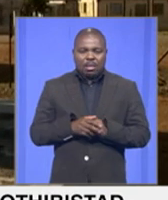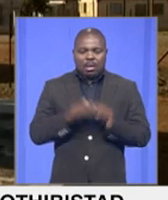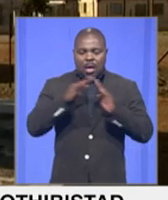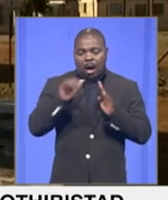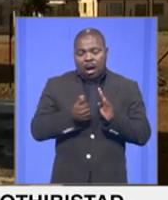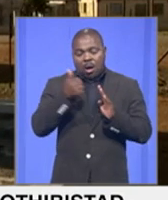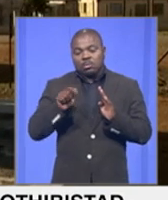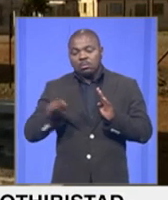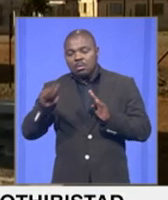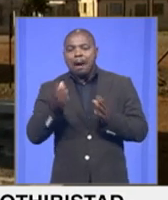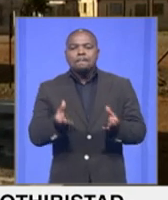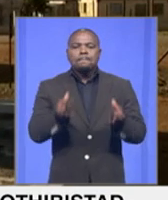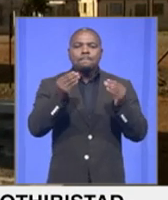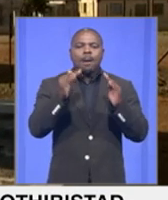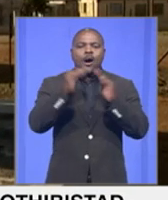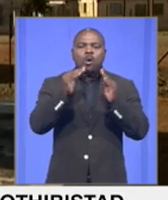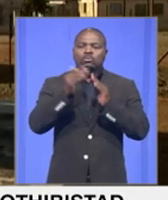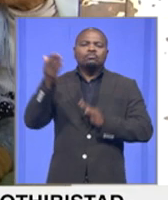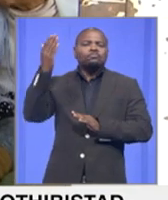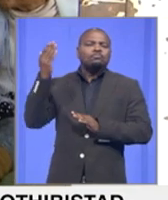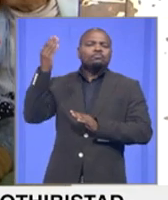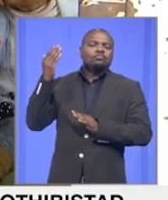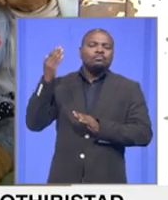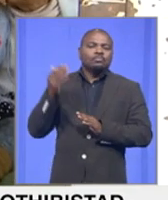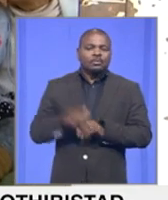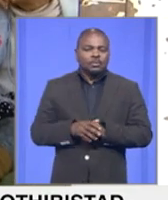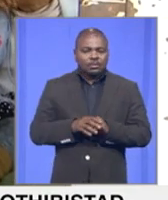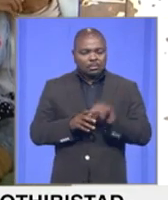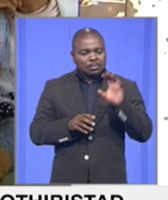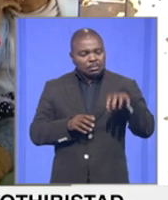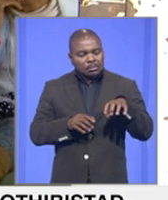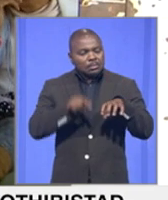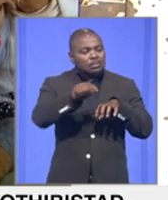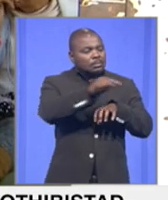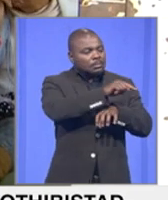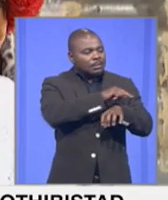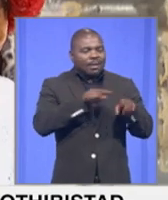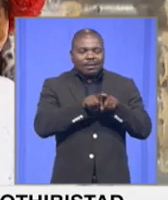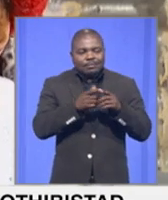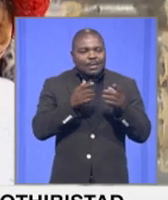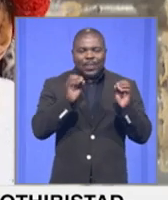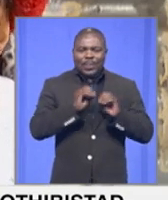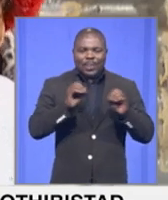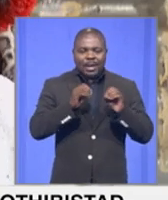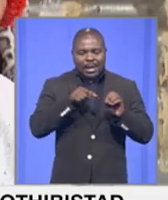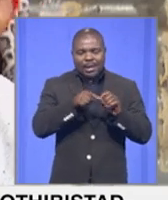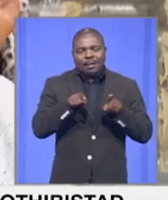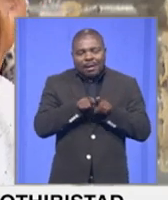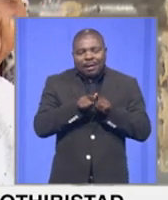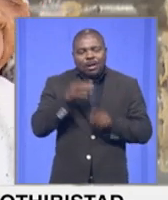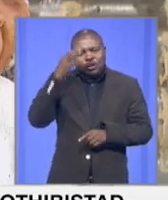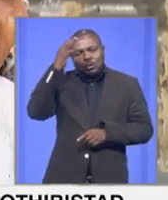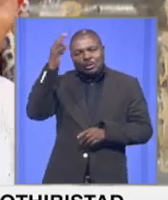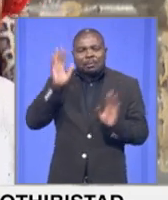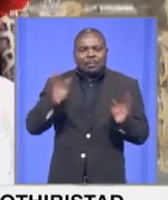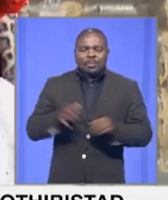Potgieter ba betswe matlo a bona dingwaga tse di fetileng jaanong o dikologilwe ke seo go ena e leng toro fela. Hala ba